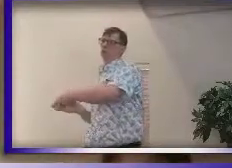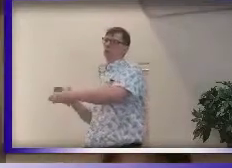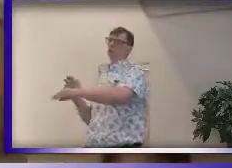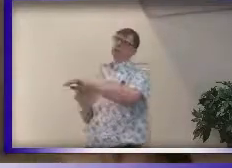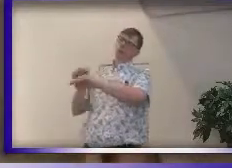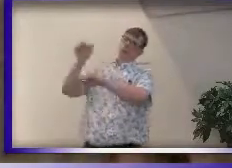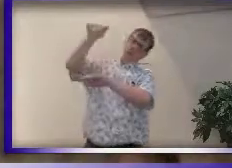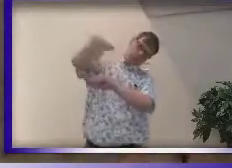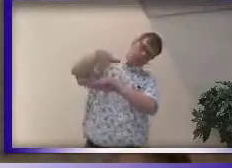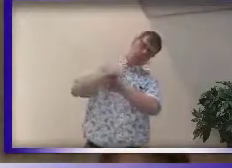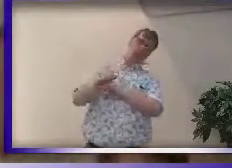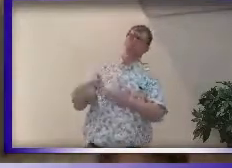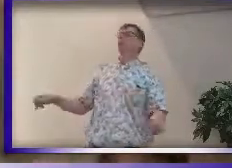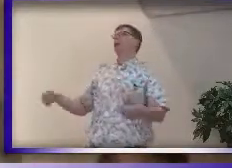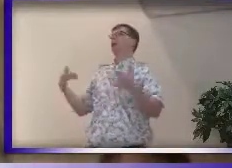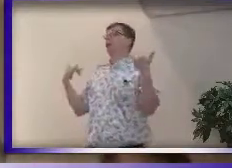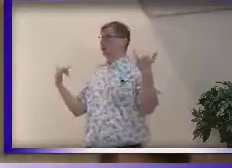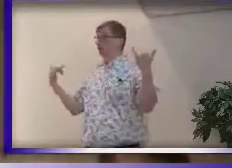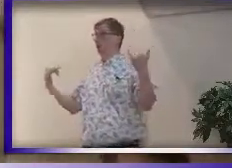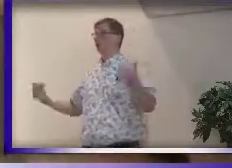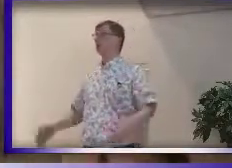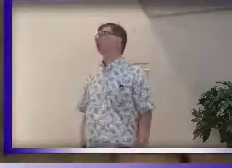"It does it every time!"